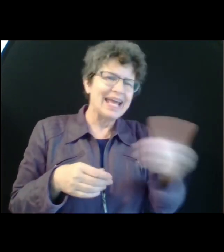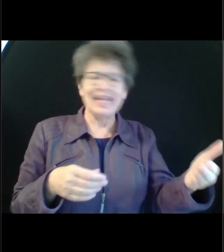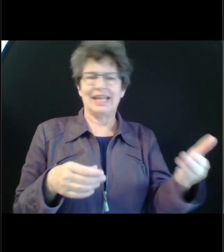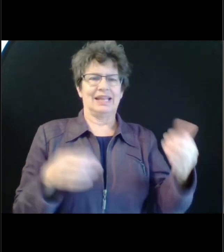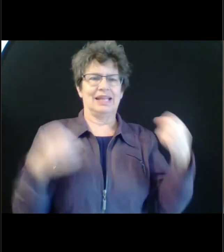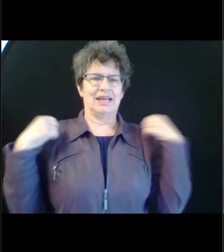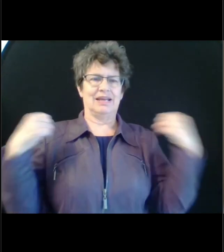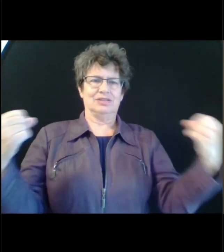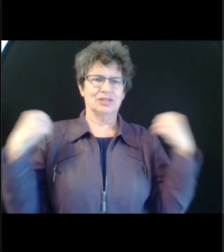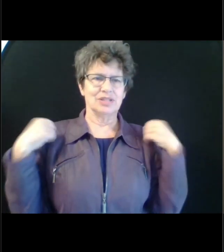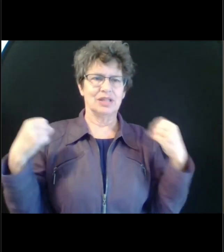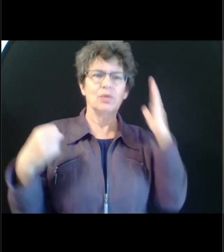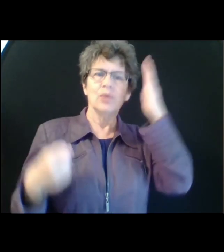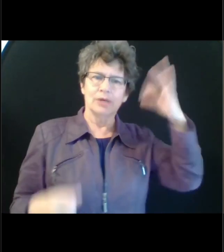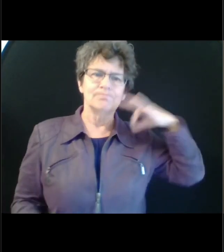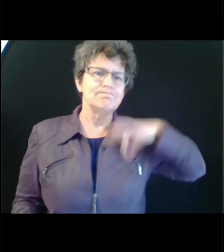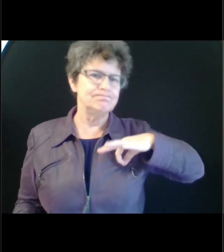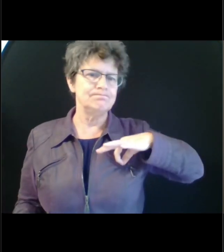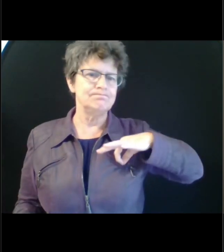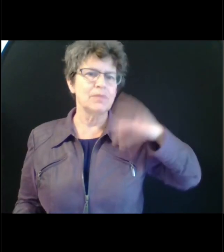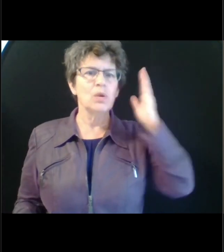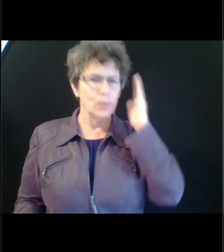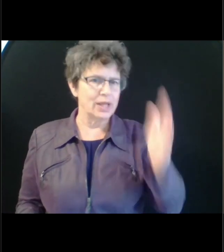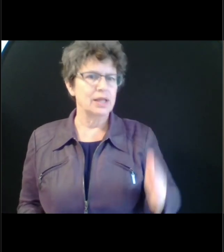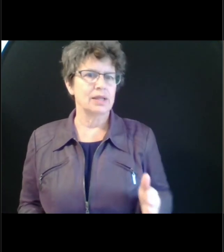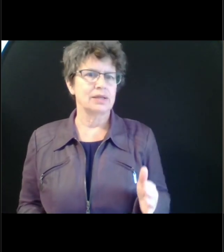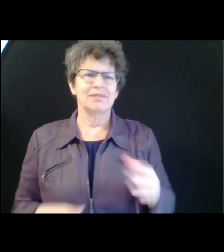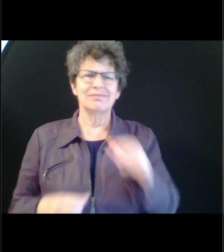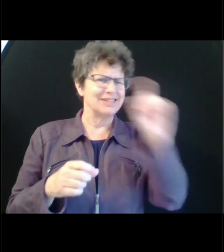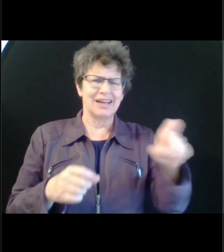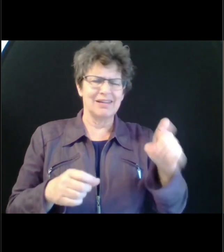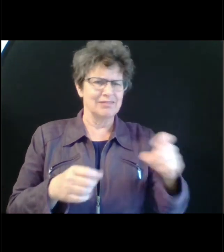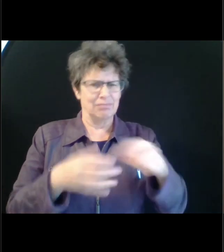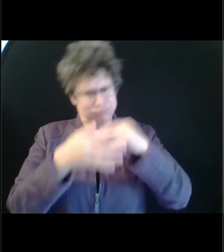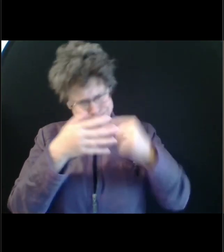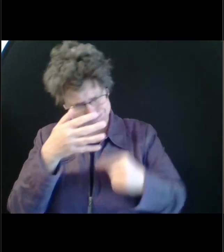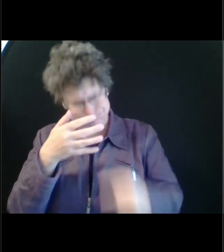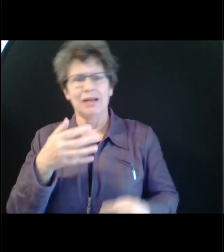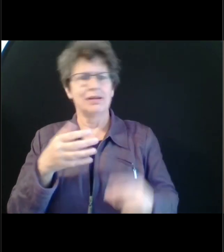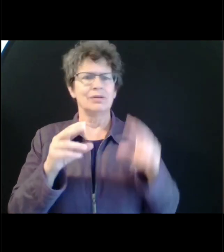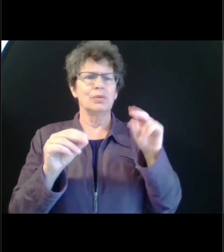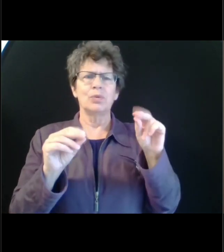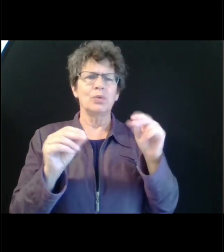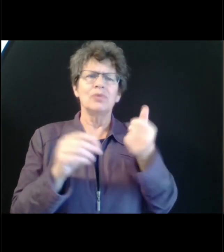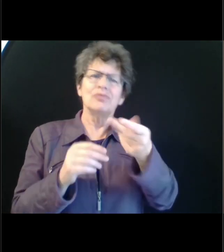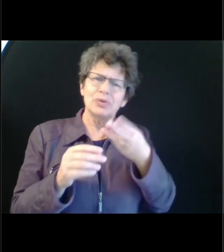huge routine right away. So thank you so much. Thank you. Yeah.